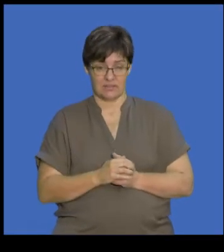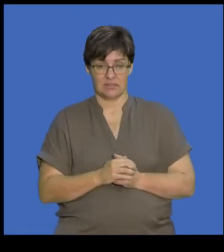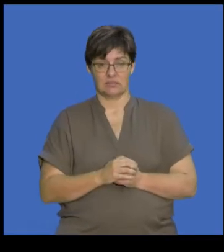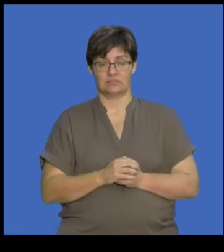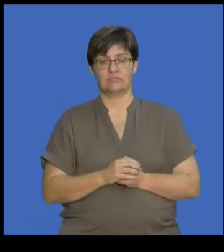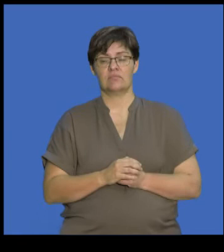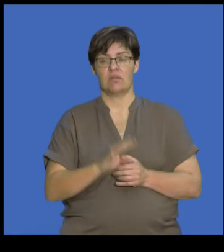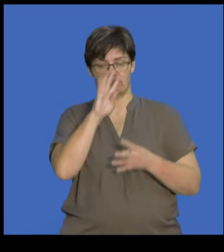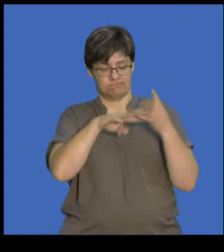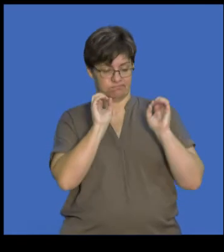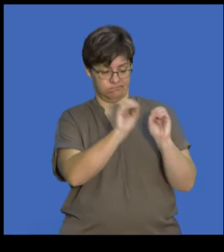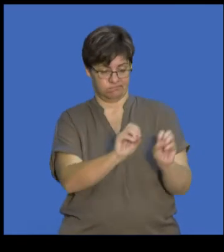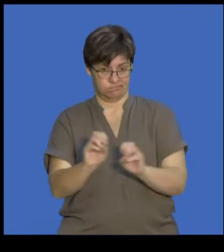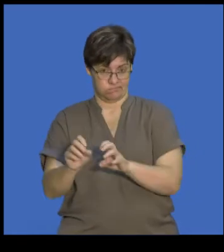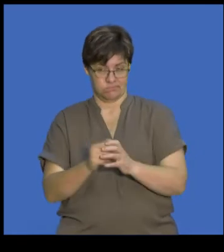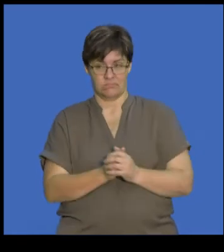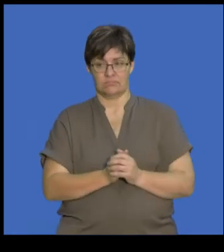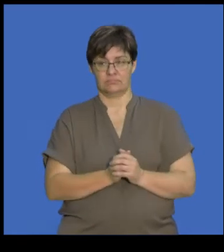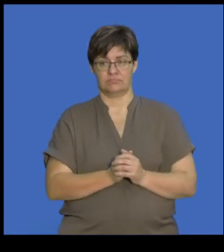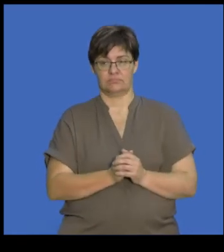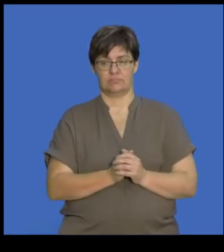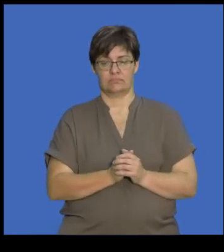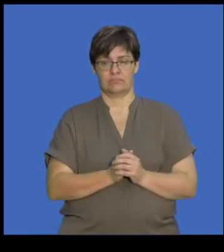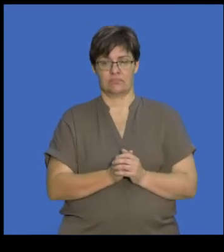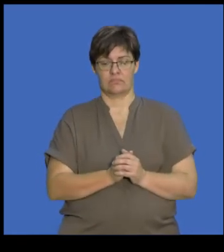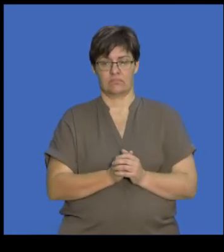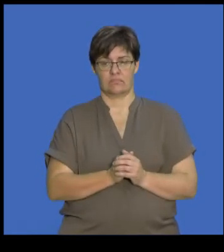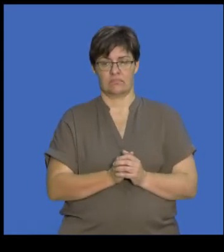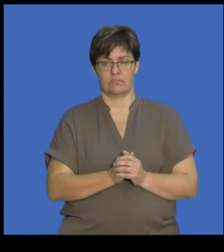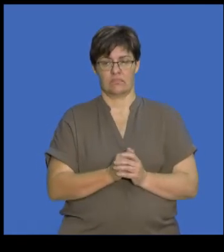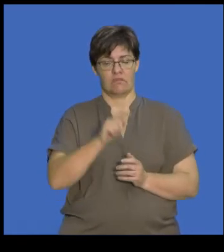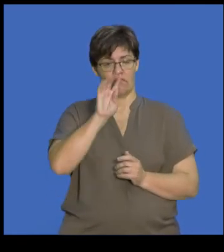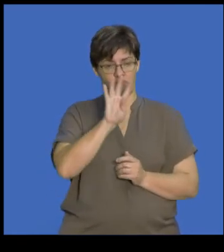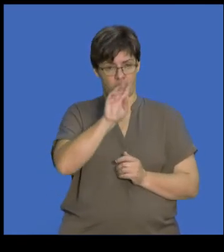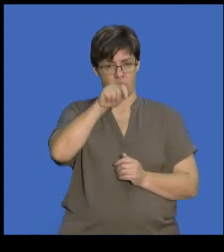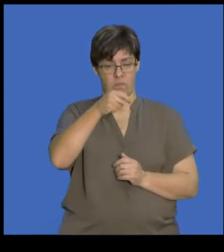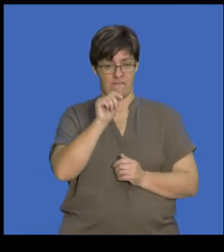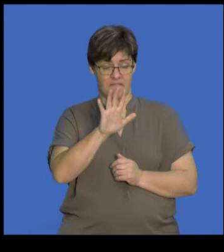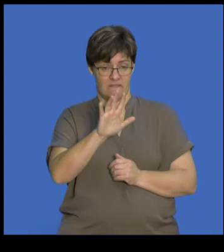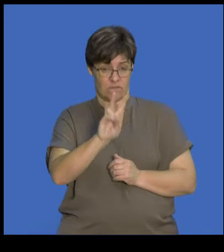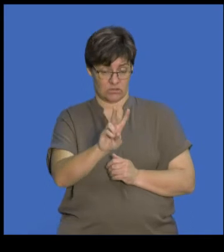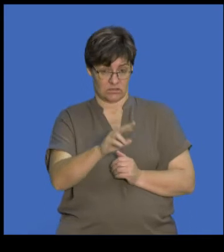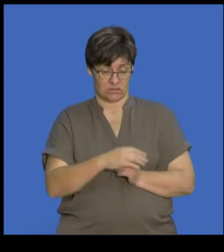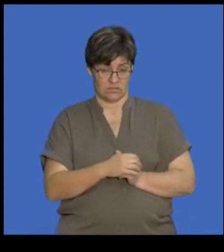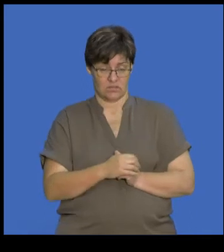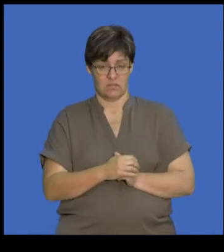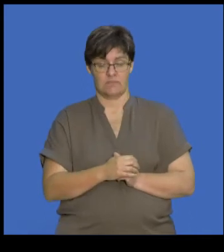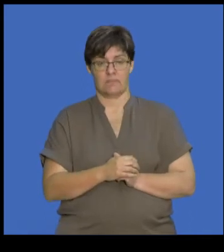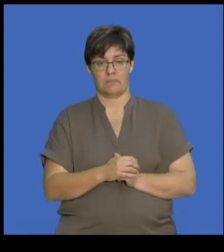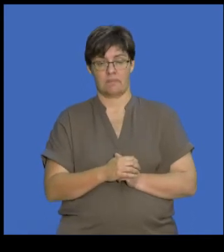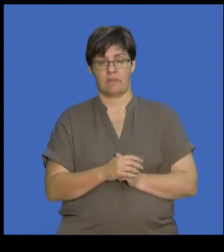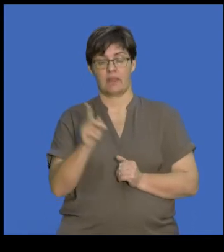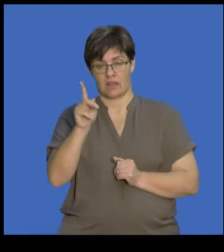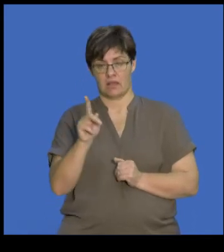quickly. So this is 4.5 volts. Okay, that's the voltage that was recorded.